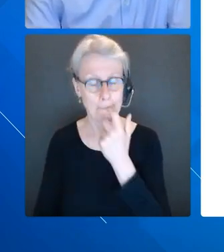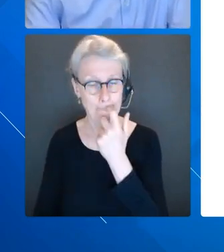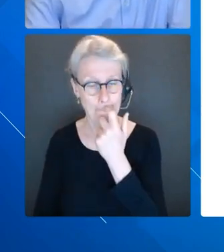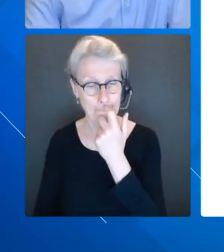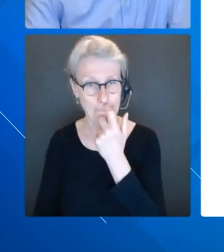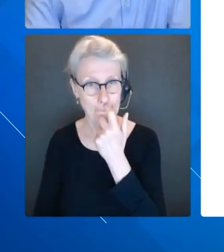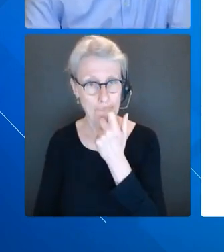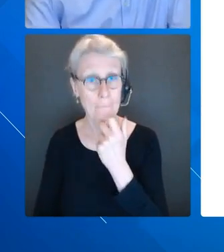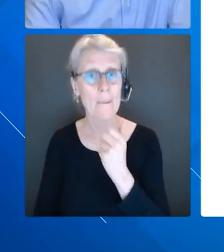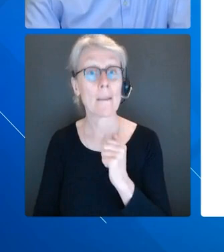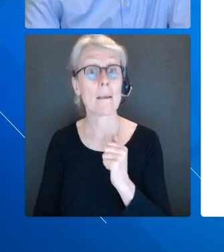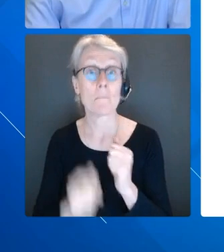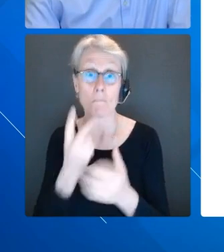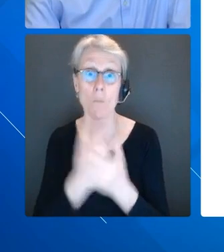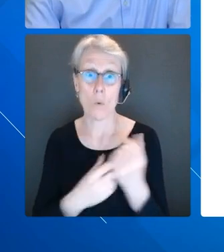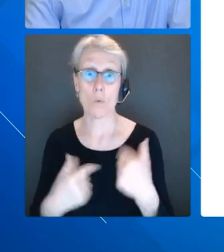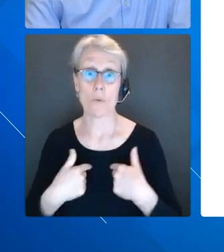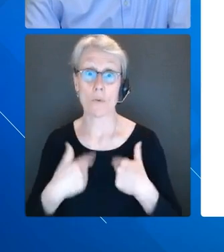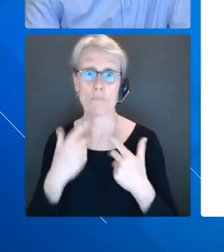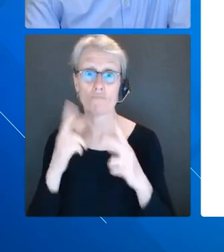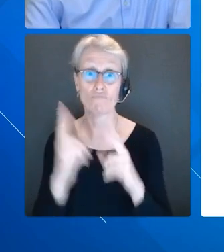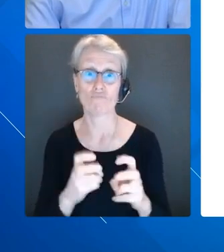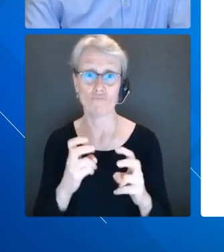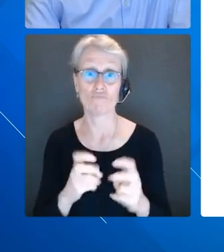I have them both installed.